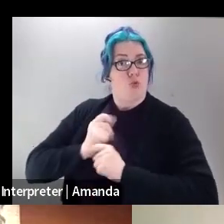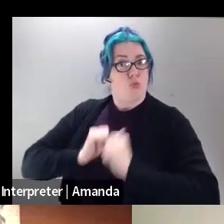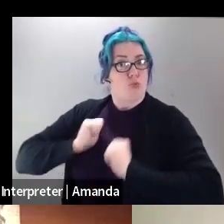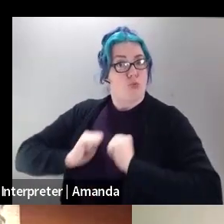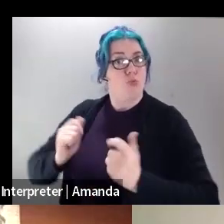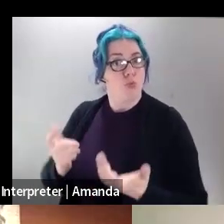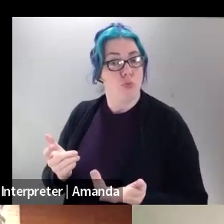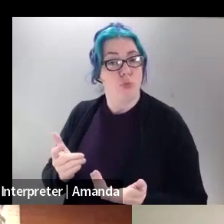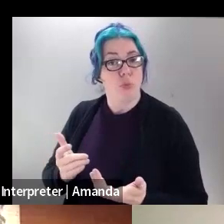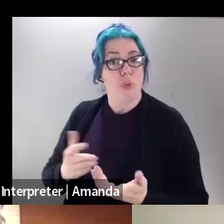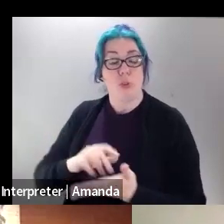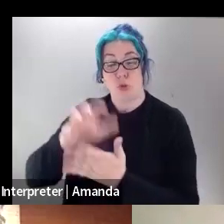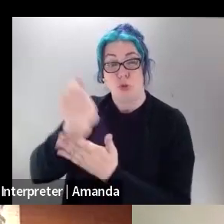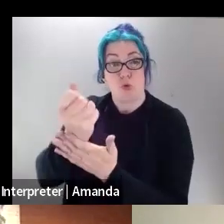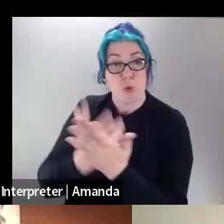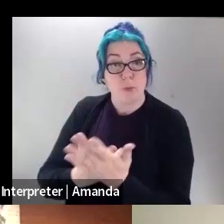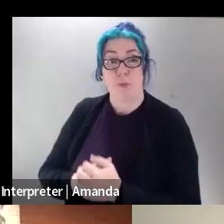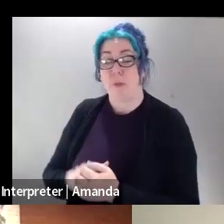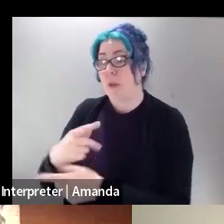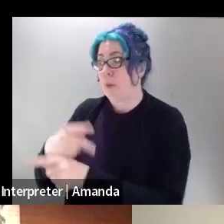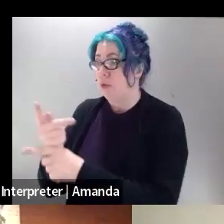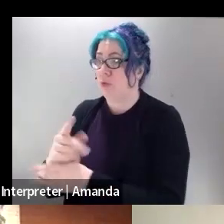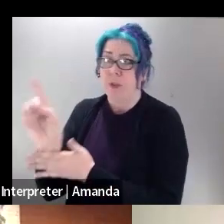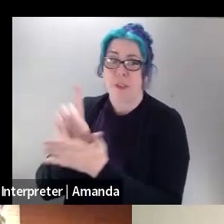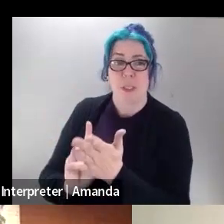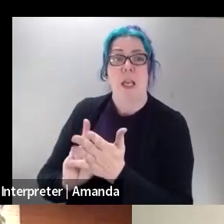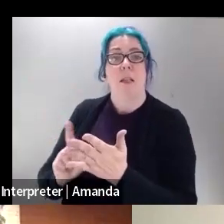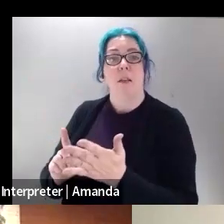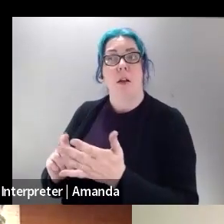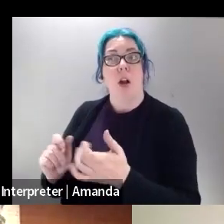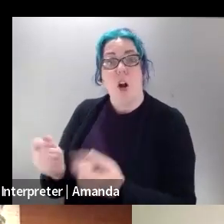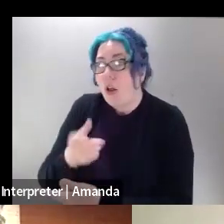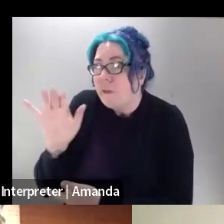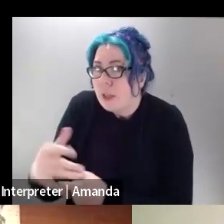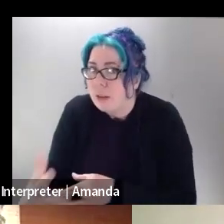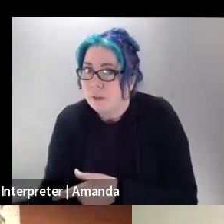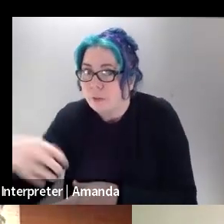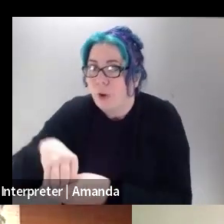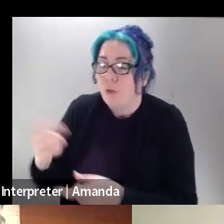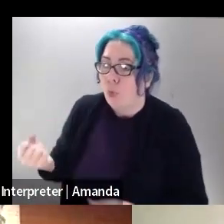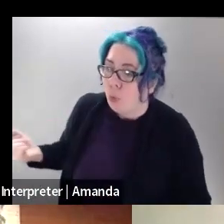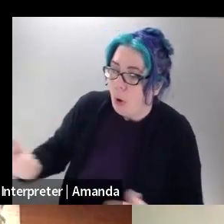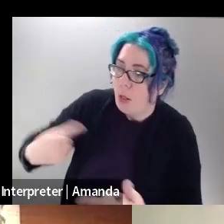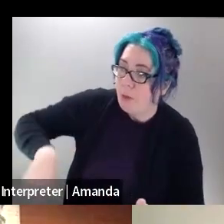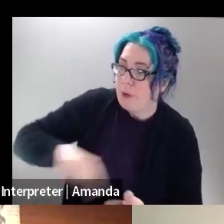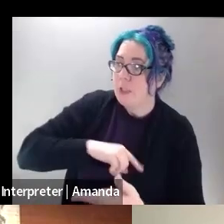see those as all contributing, like, factors to, like, what we're all going to be creating collectively.